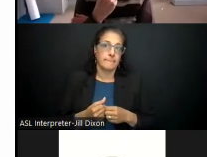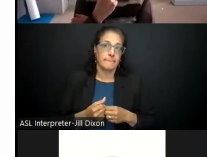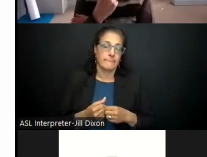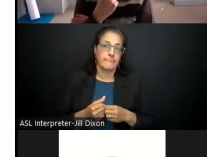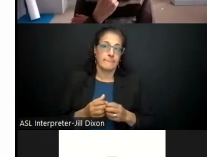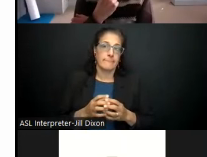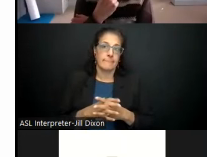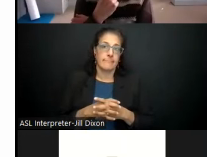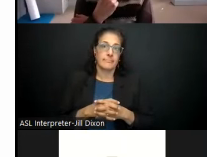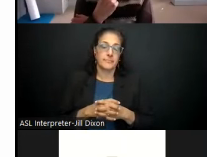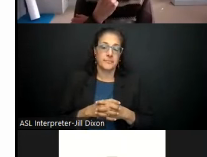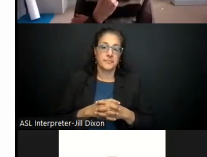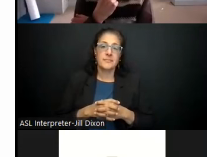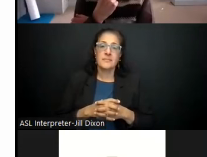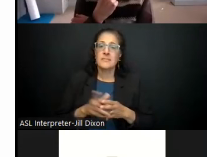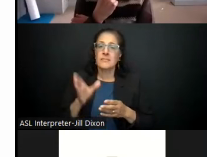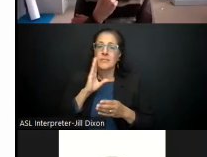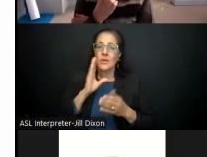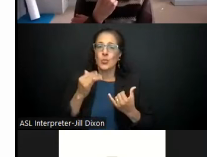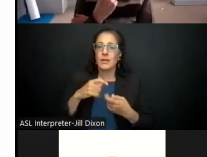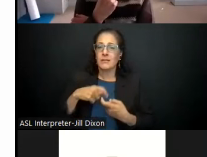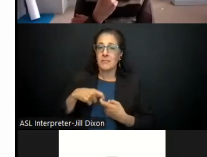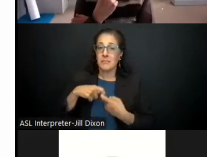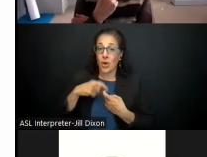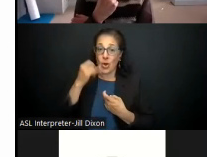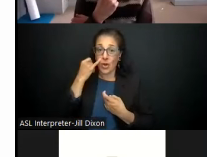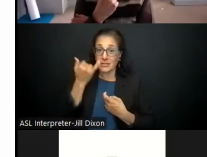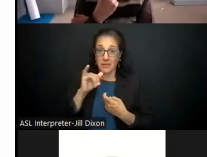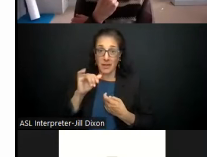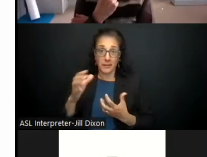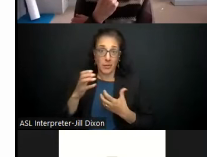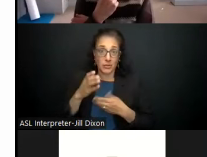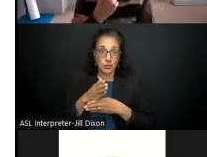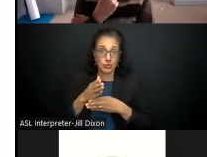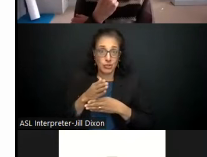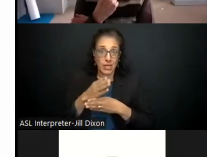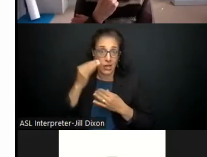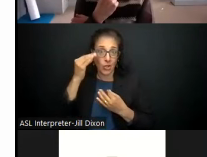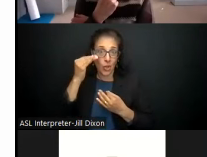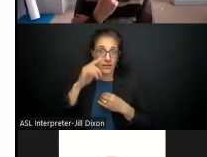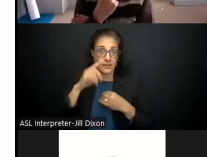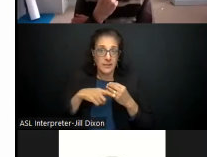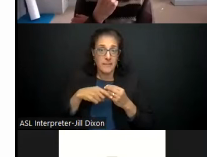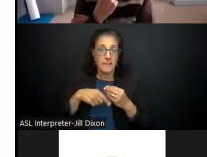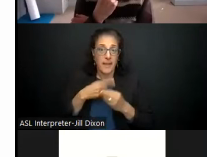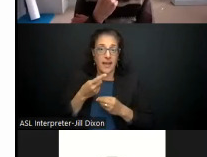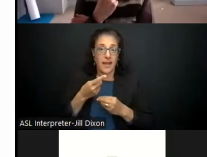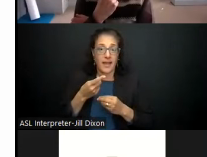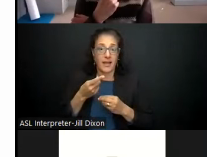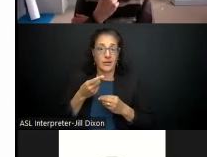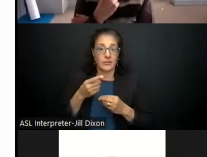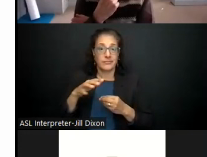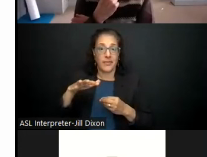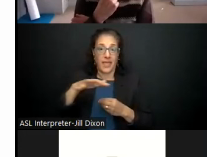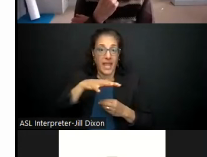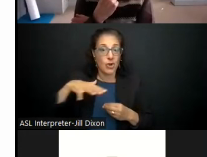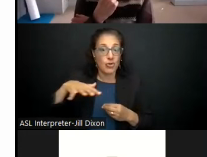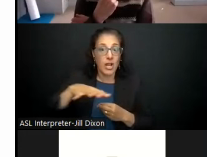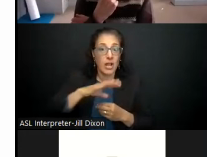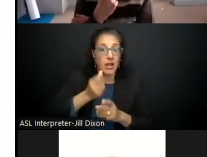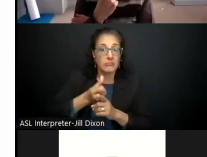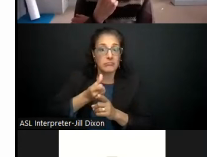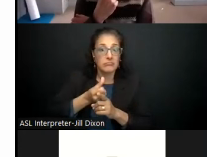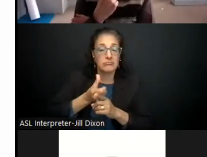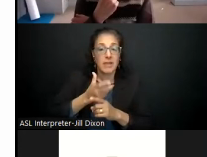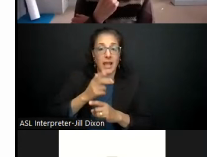I guess we'll pause for a moment to, if anyone wants to share some thoughts about the area and the